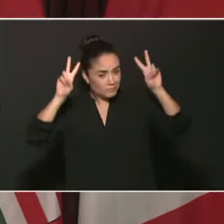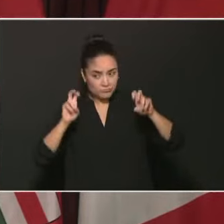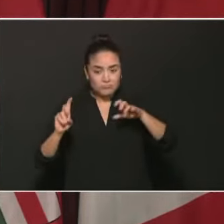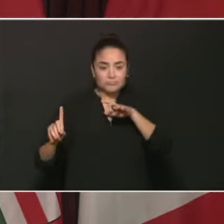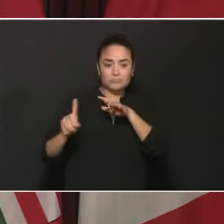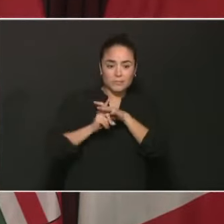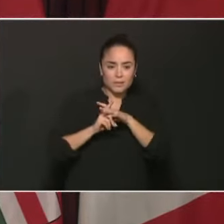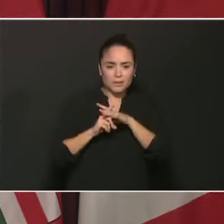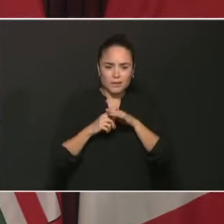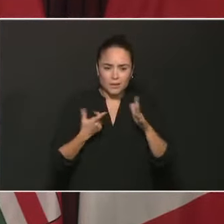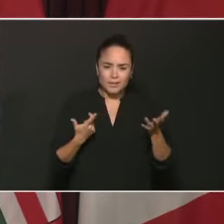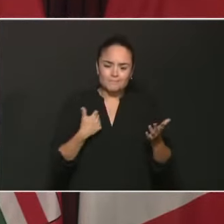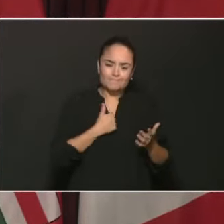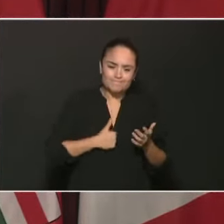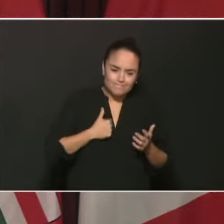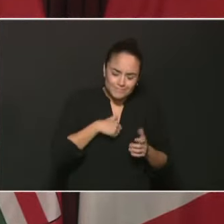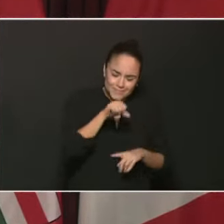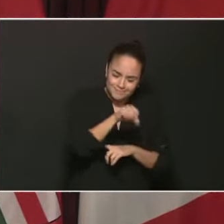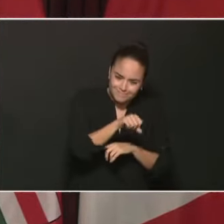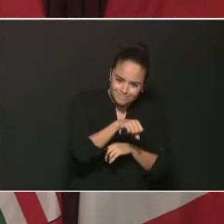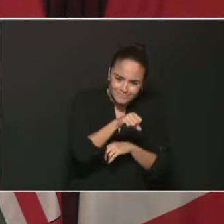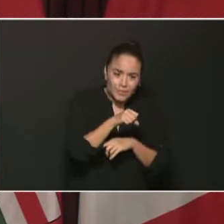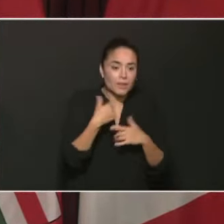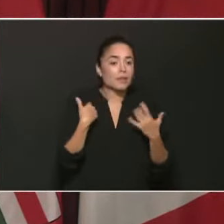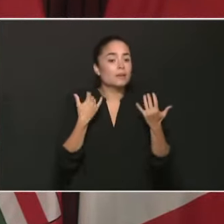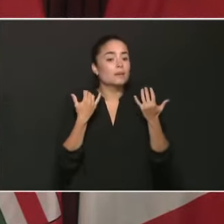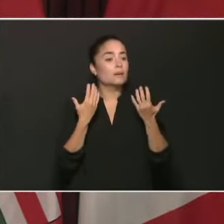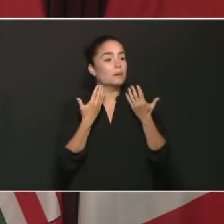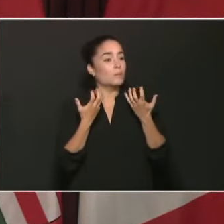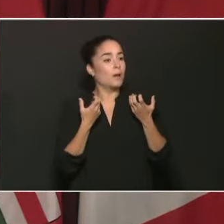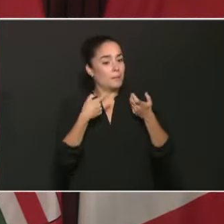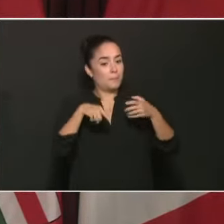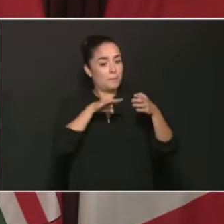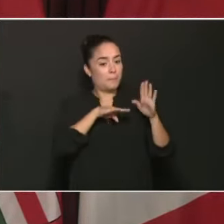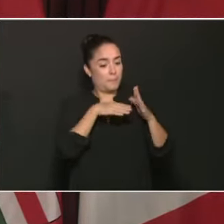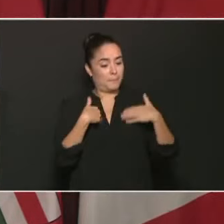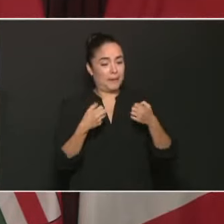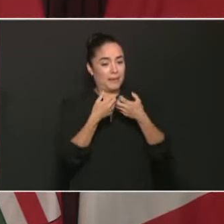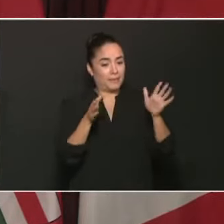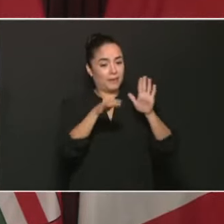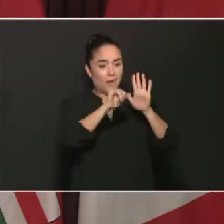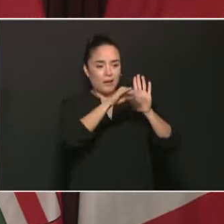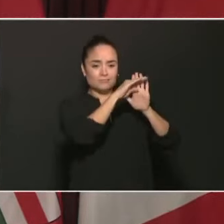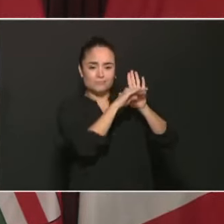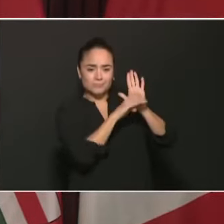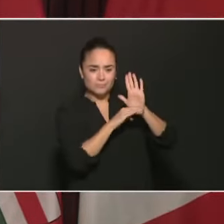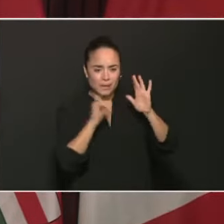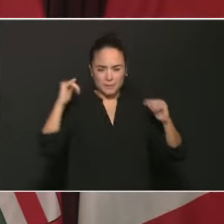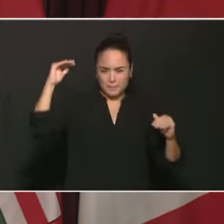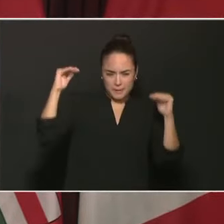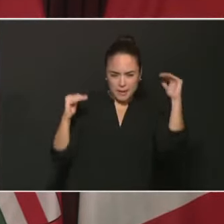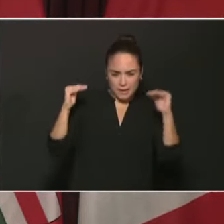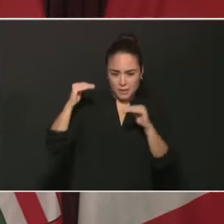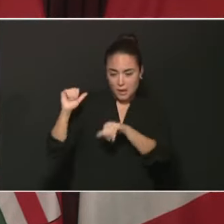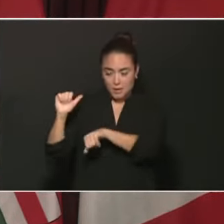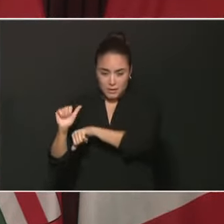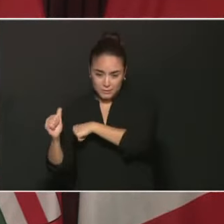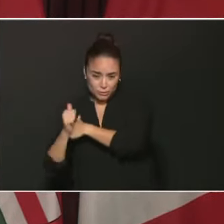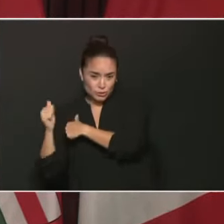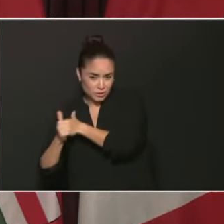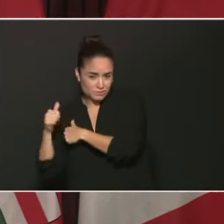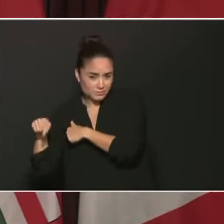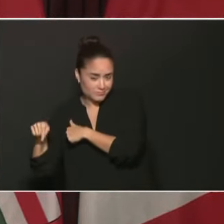absolutely want any public health measures to be proportionate to the risk. And I'm very sensitive to the